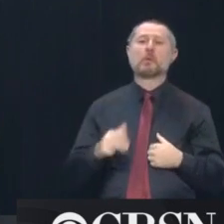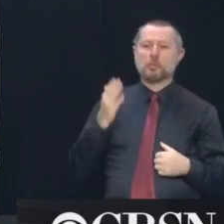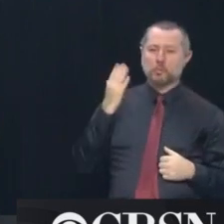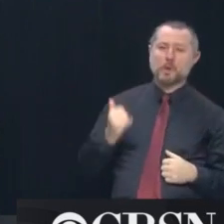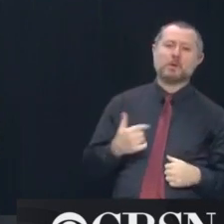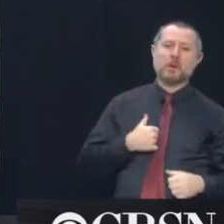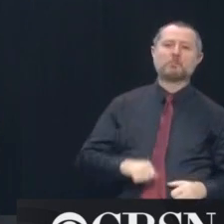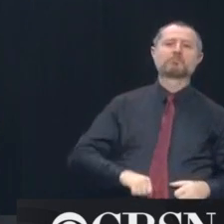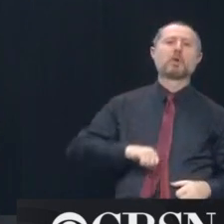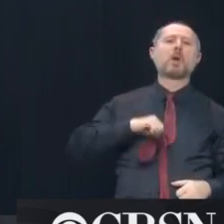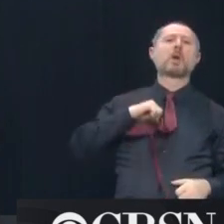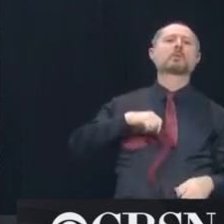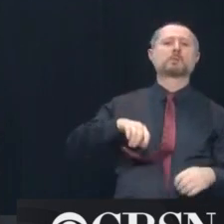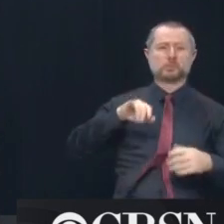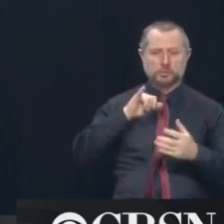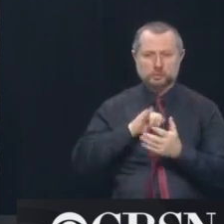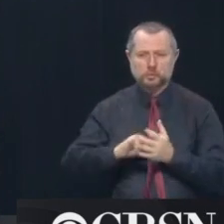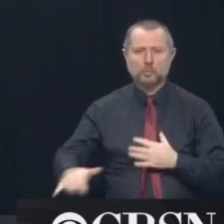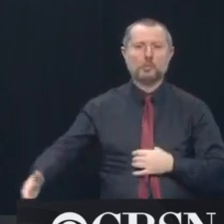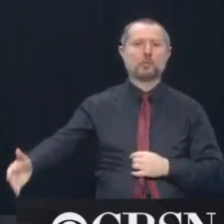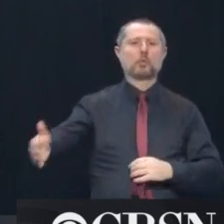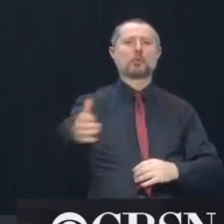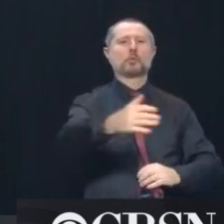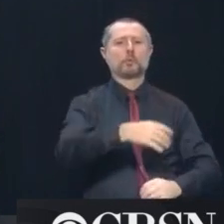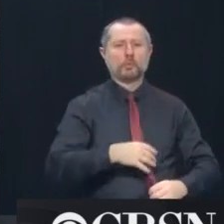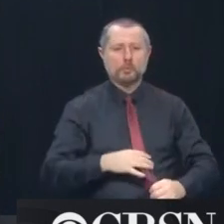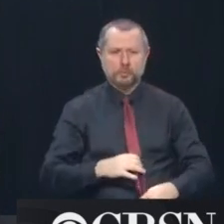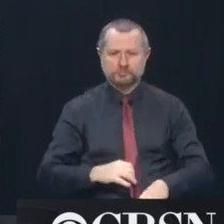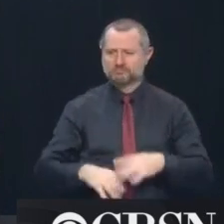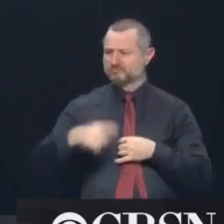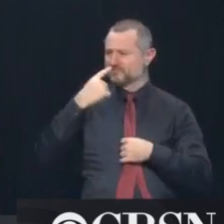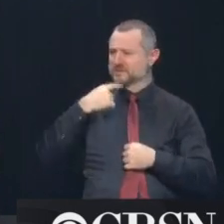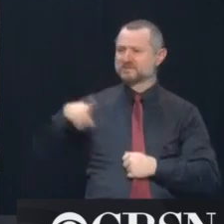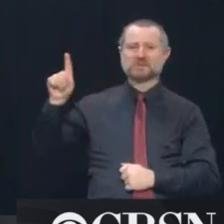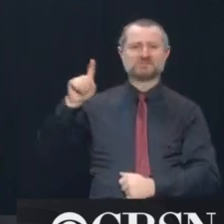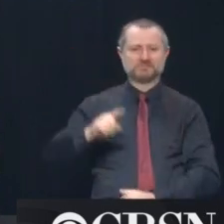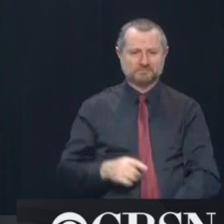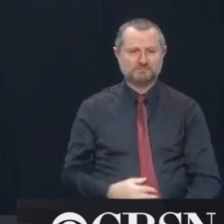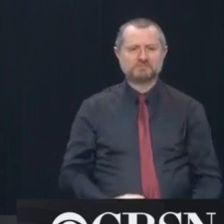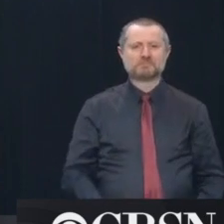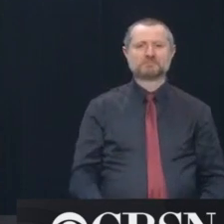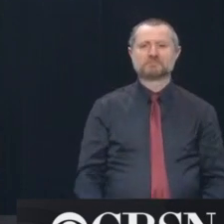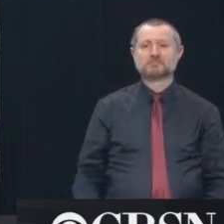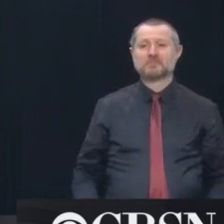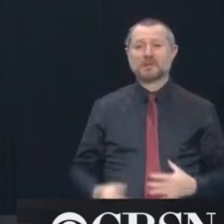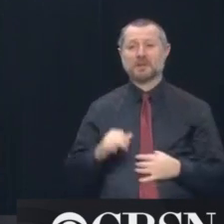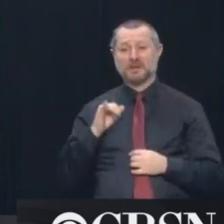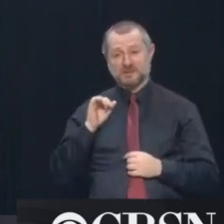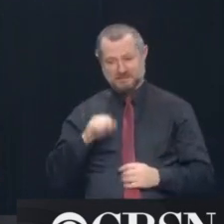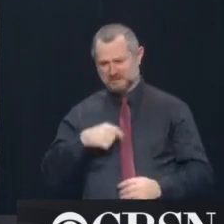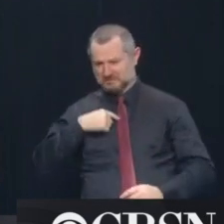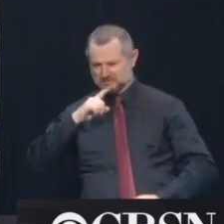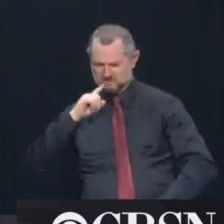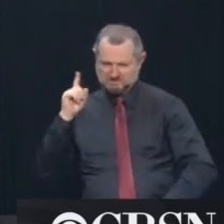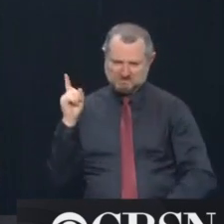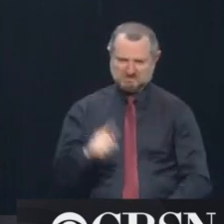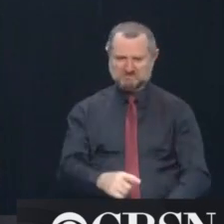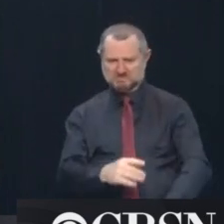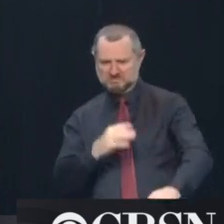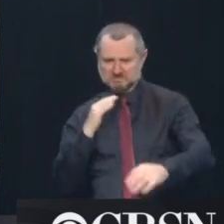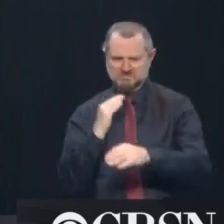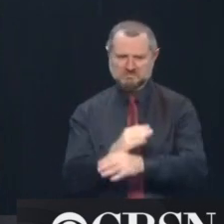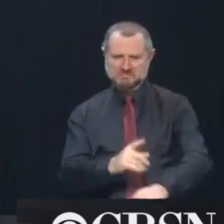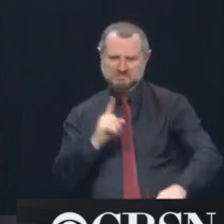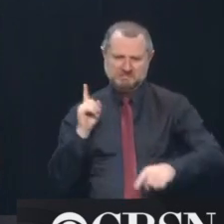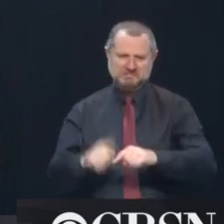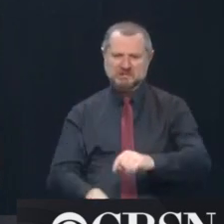did it. Nobody can enforce how many people you invite home for Thanksgiving. Nobody's going to come and knock on your door and say, let